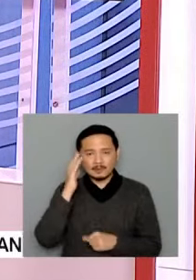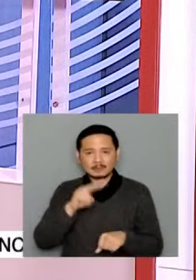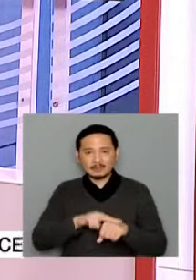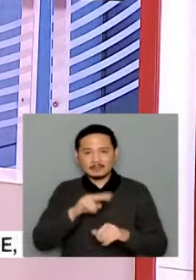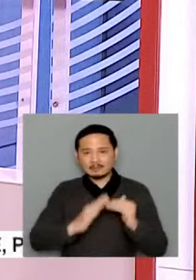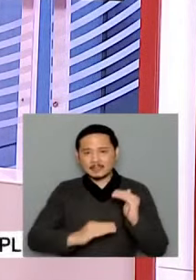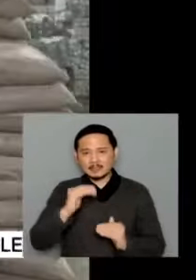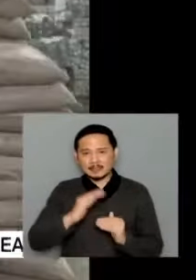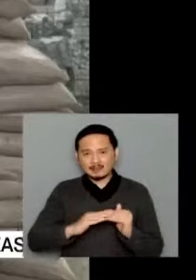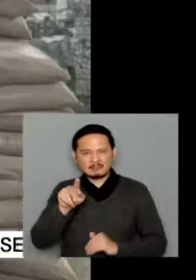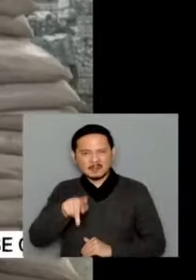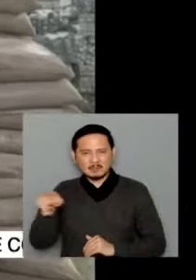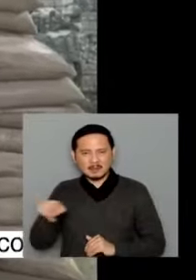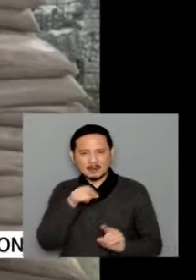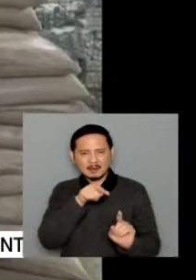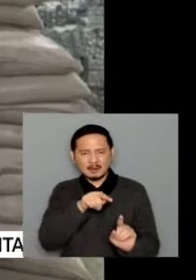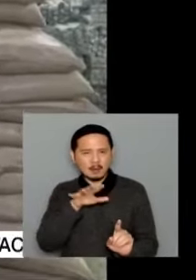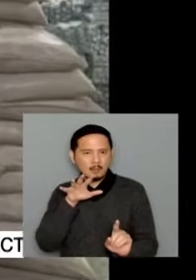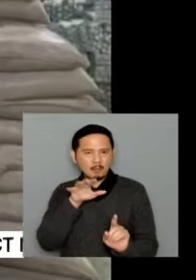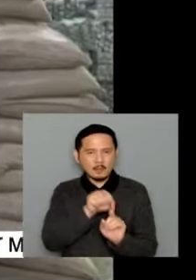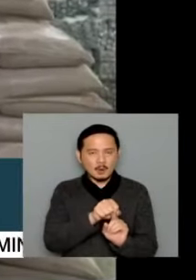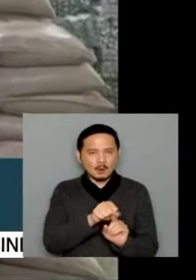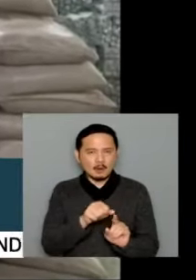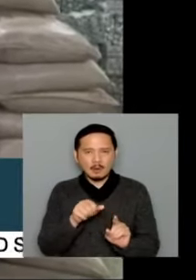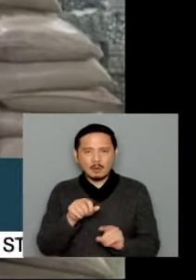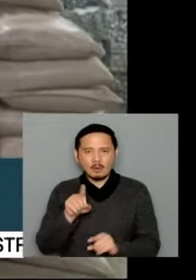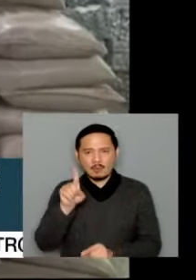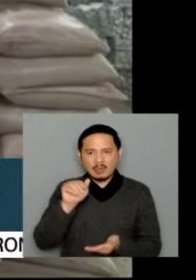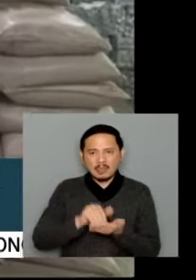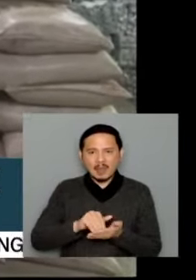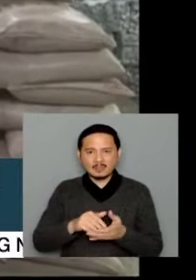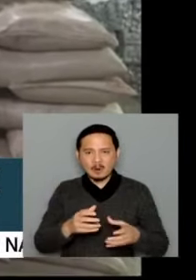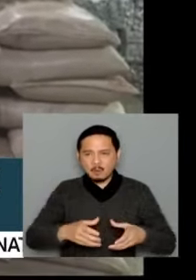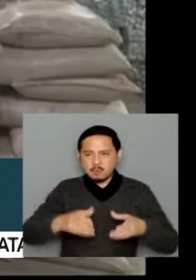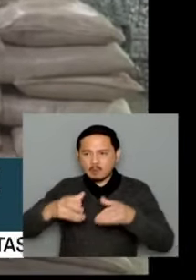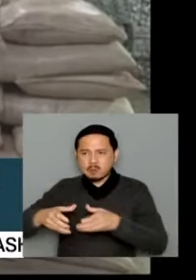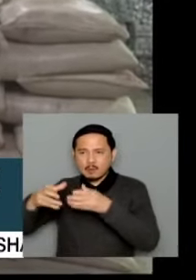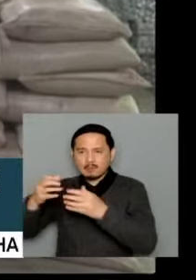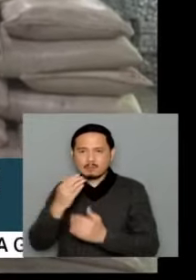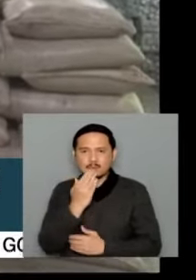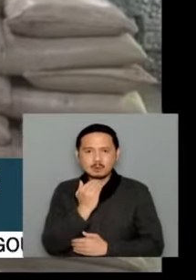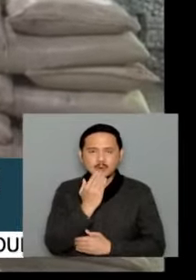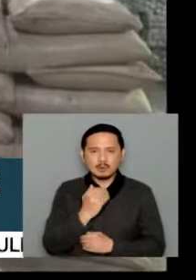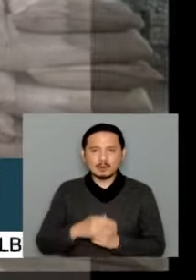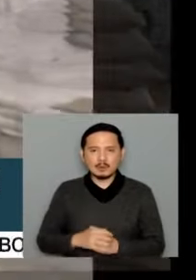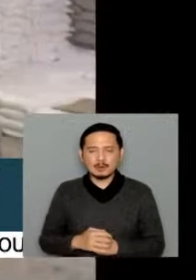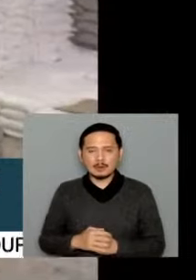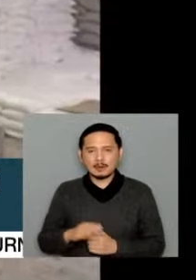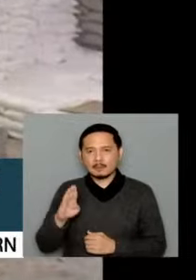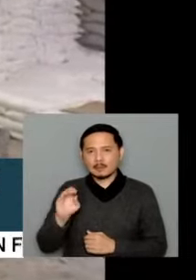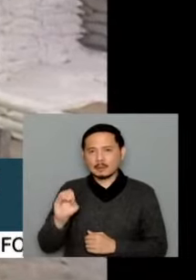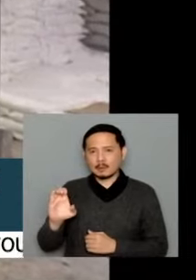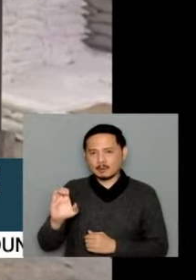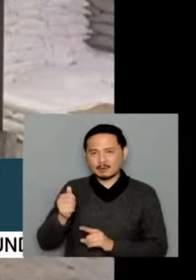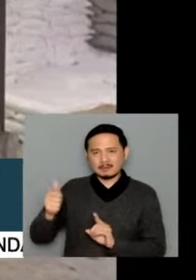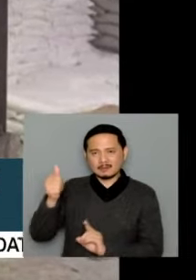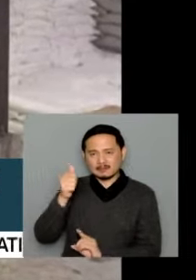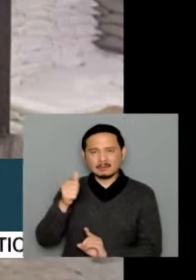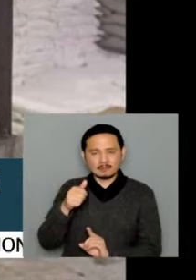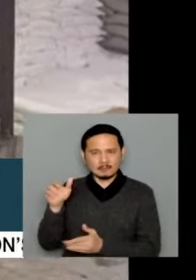Fernando, Pampanga, yields thousands of sacks of sugar. Customs agents seized the stockpile, which came from